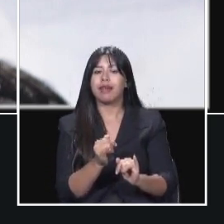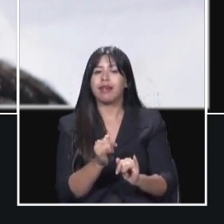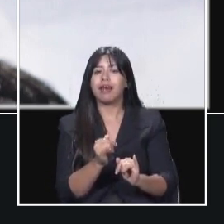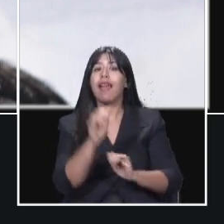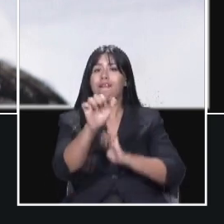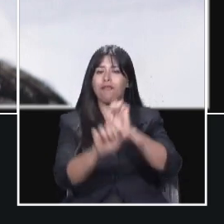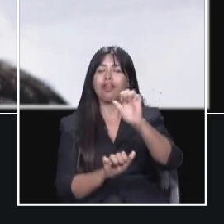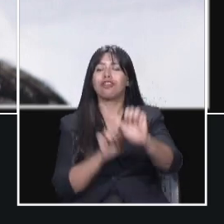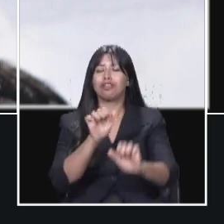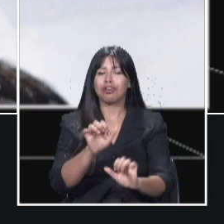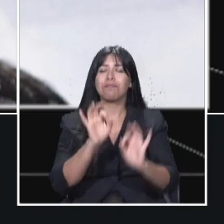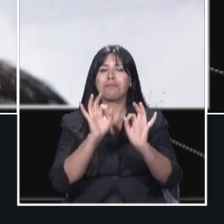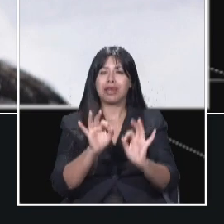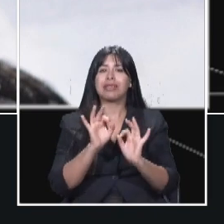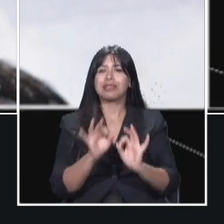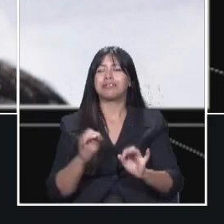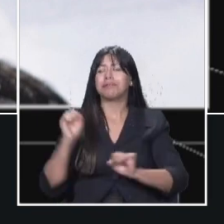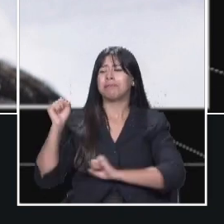at on the screen?